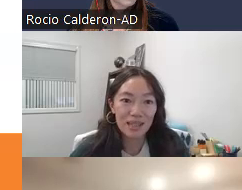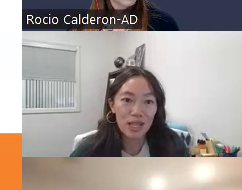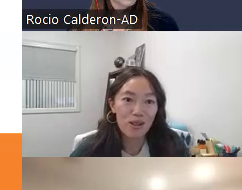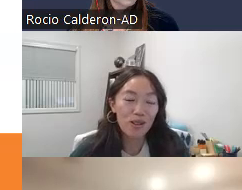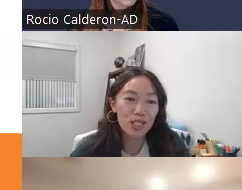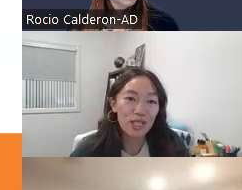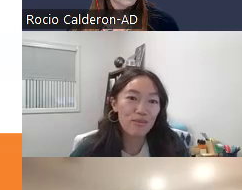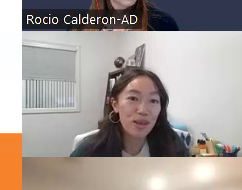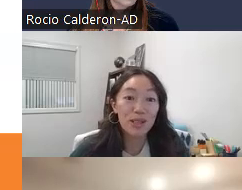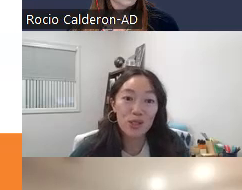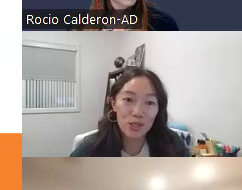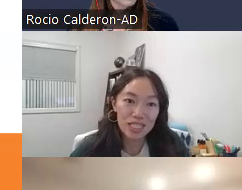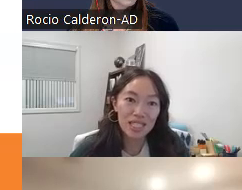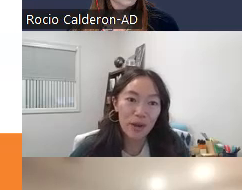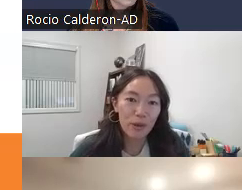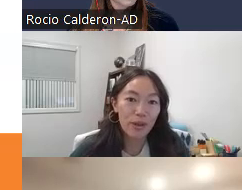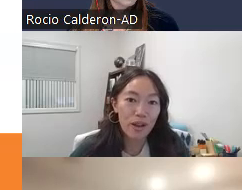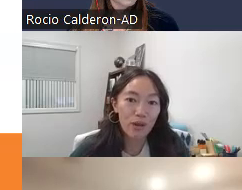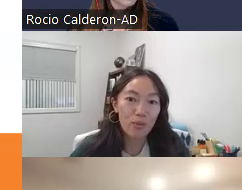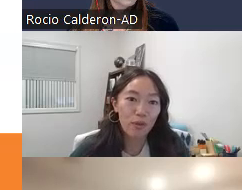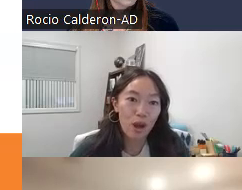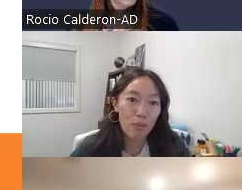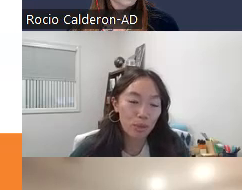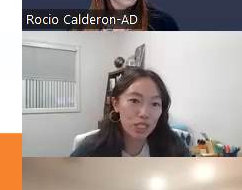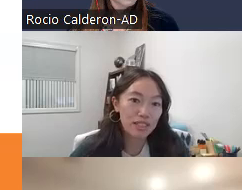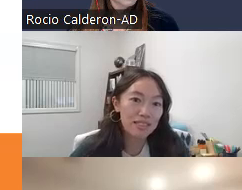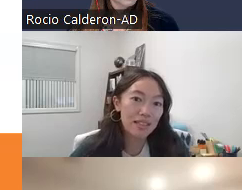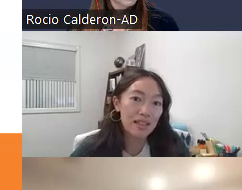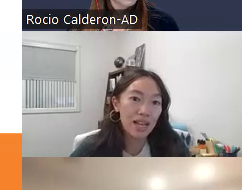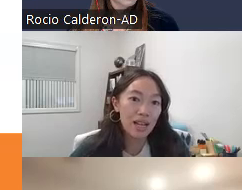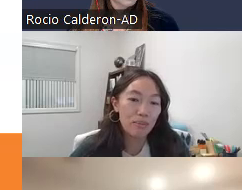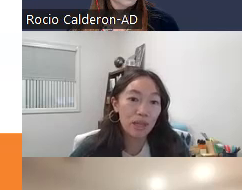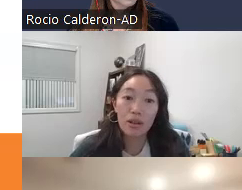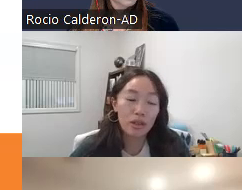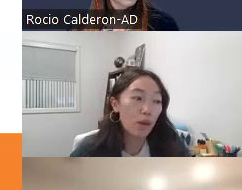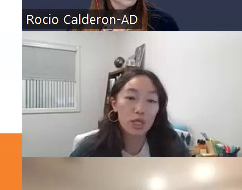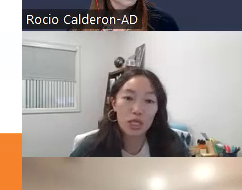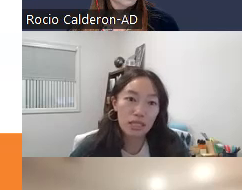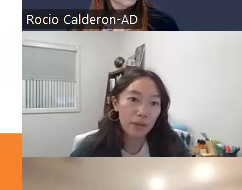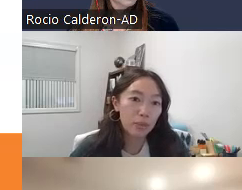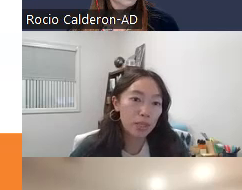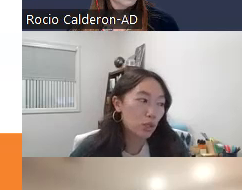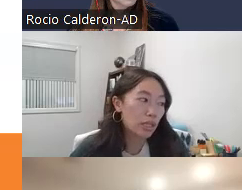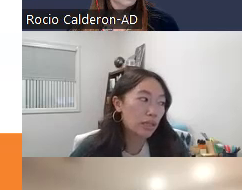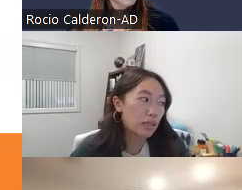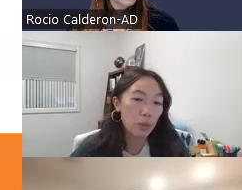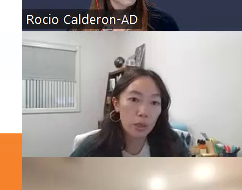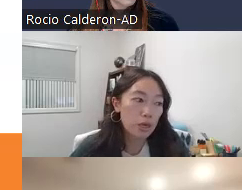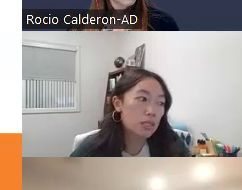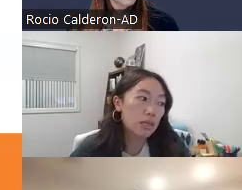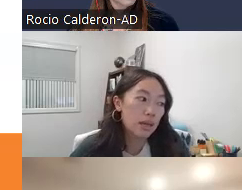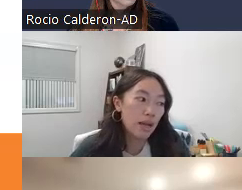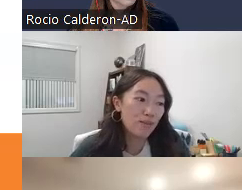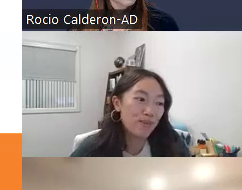need to test out the technology, the maybe uncertainty around whether or not it'll work for the operations. The operations of potentially these